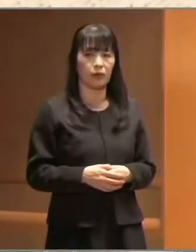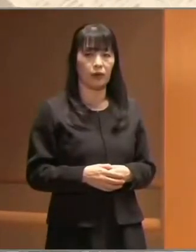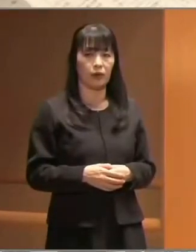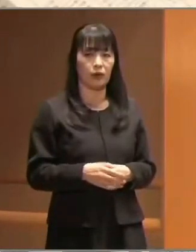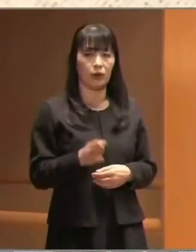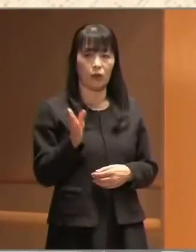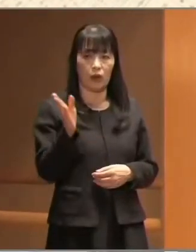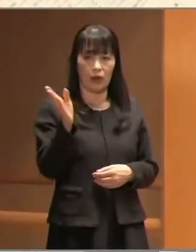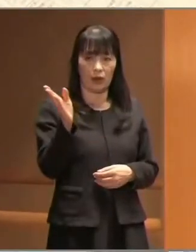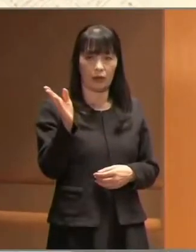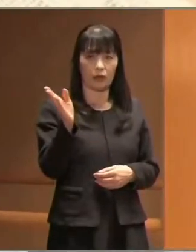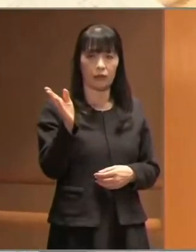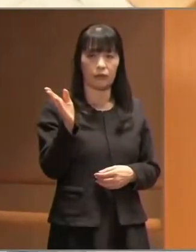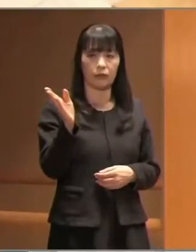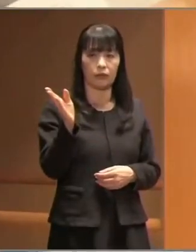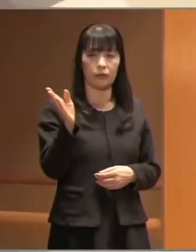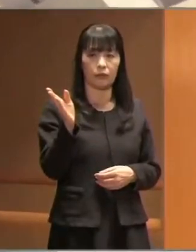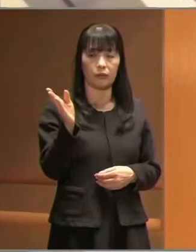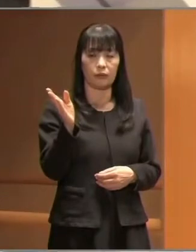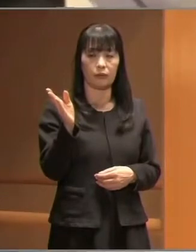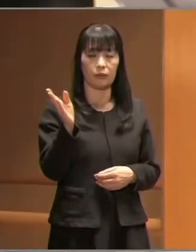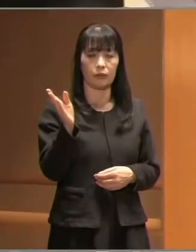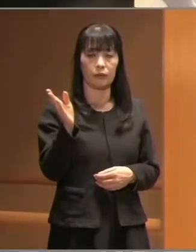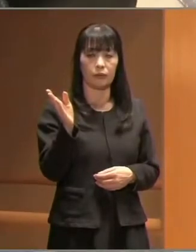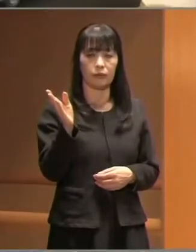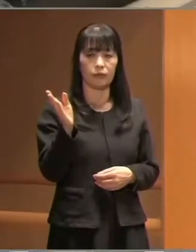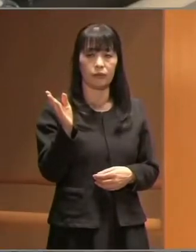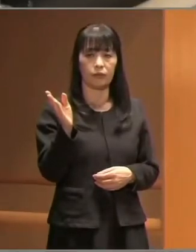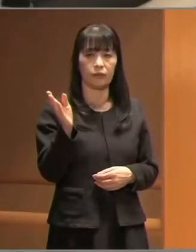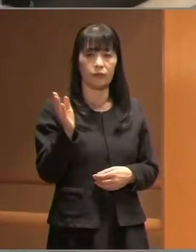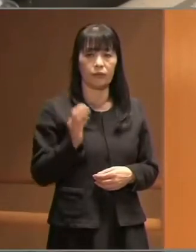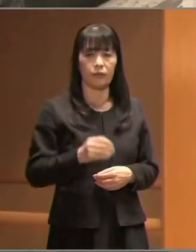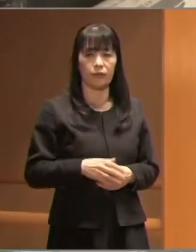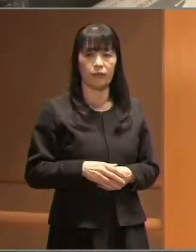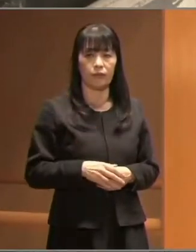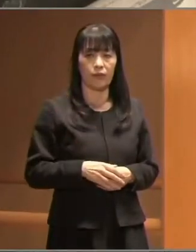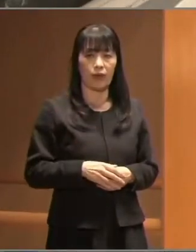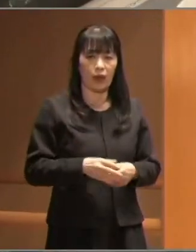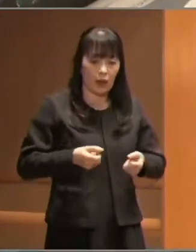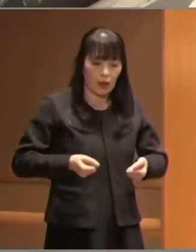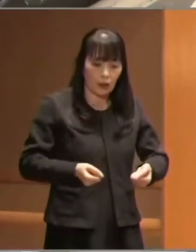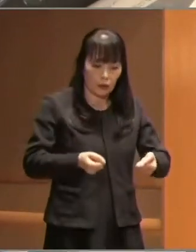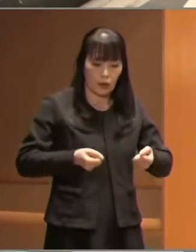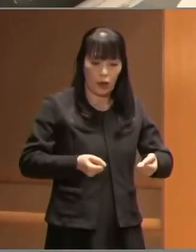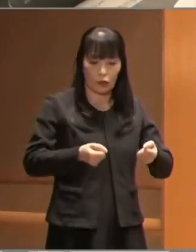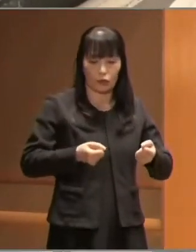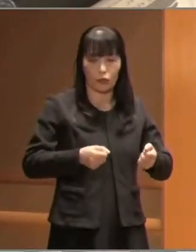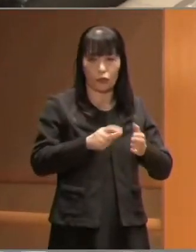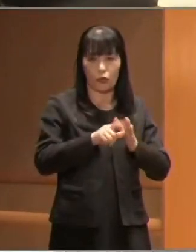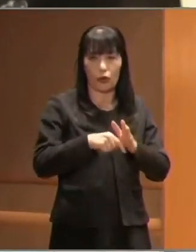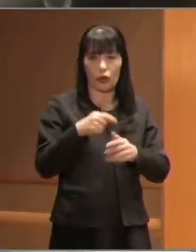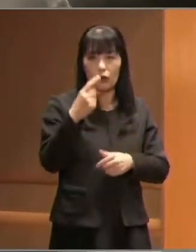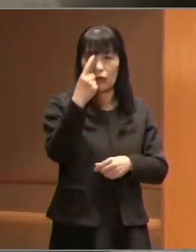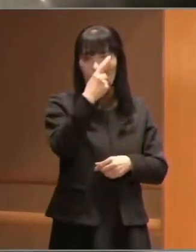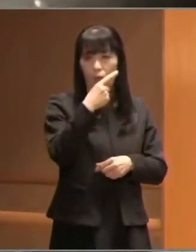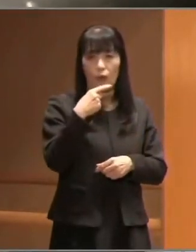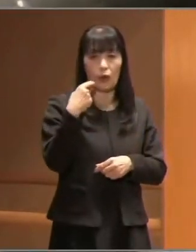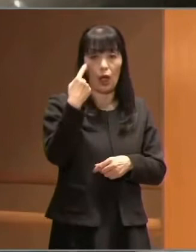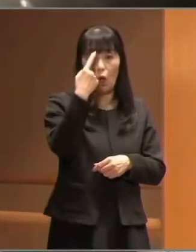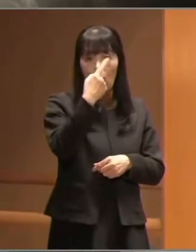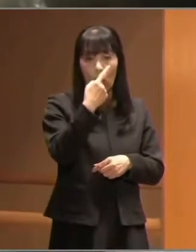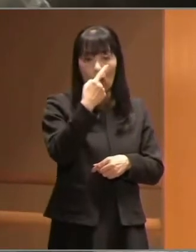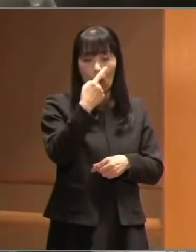So this is an extreme case. This one is great. The